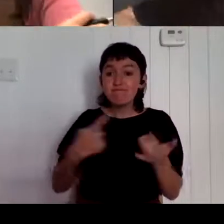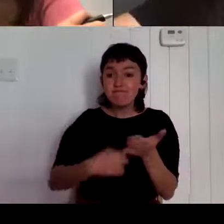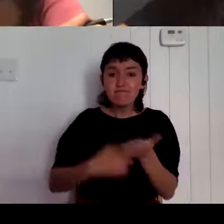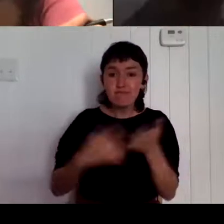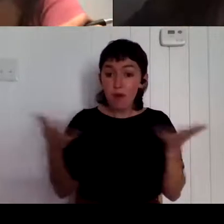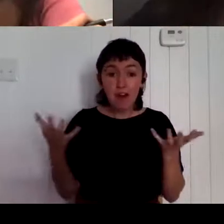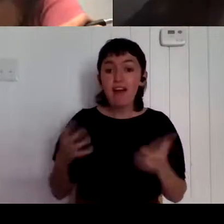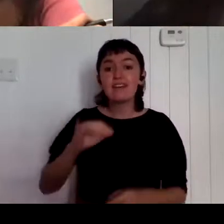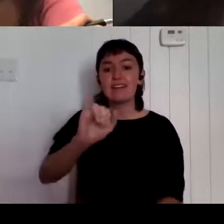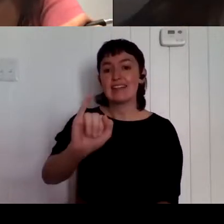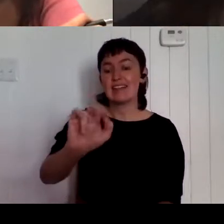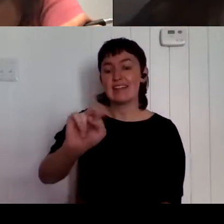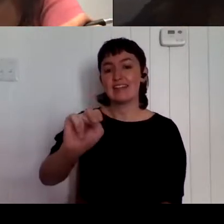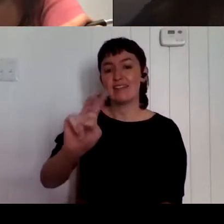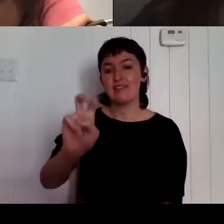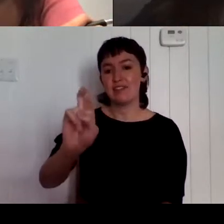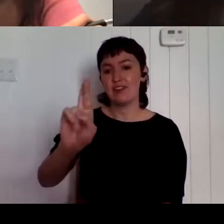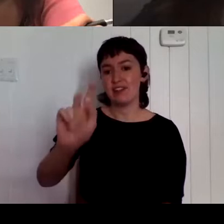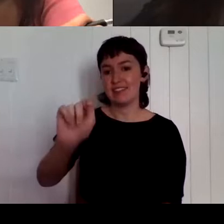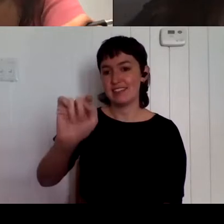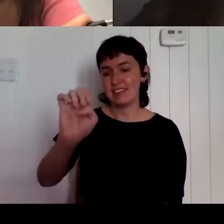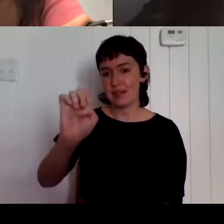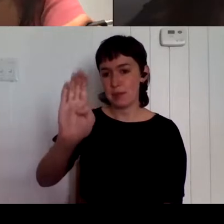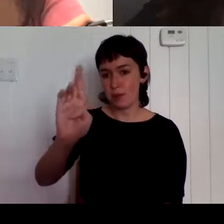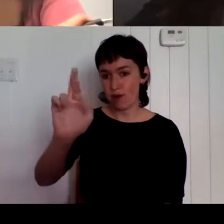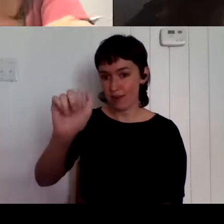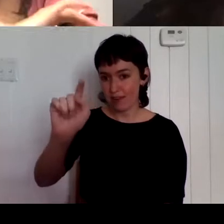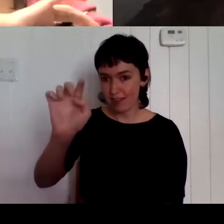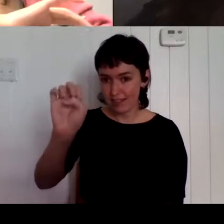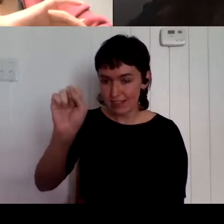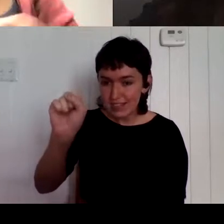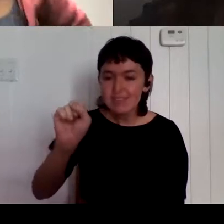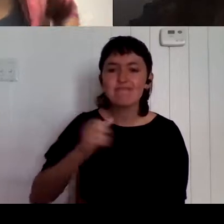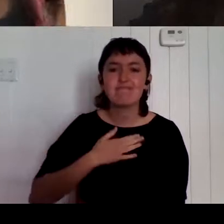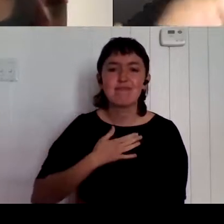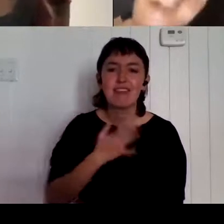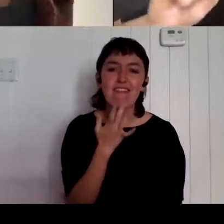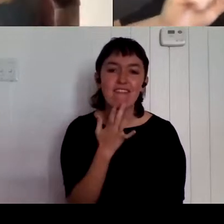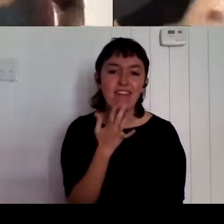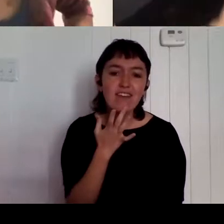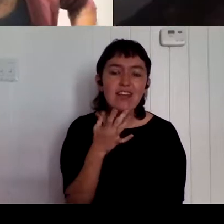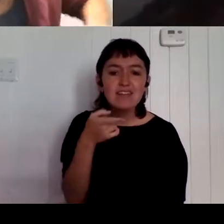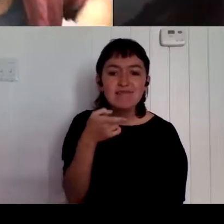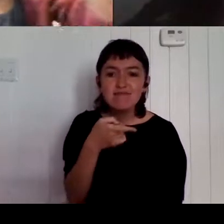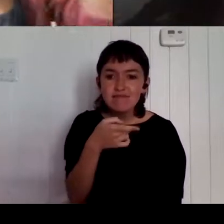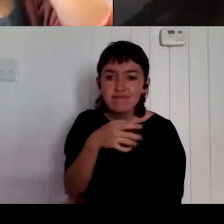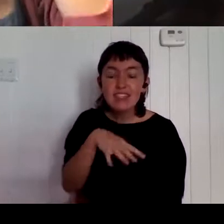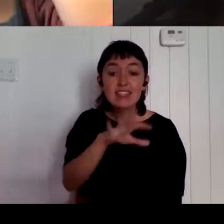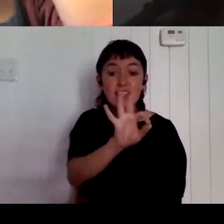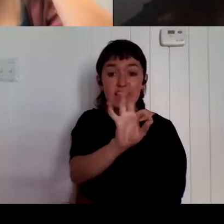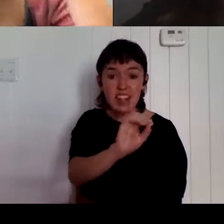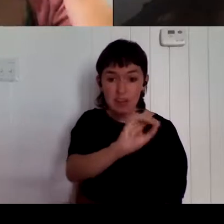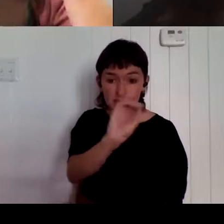personal favorite group of organisms, even if they encompass about 97% of life, specifically jellyfish,